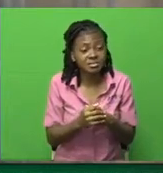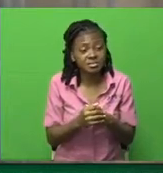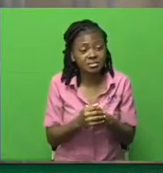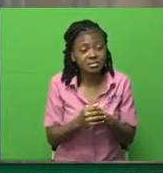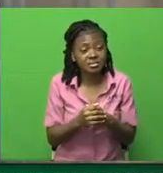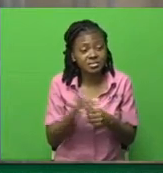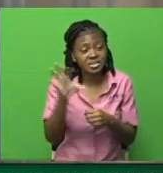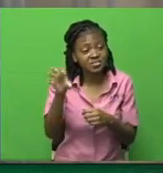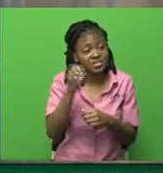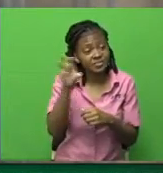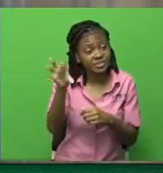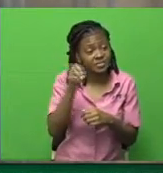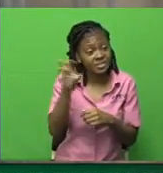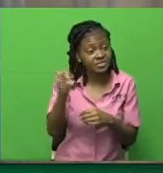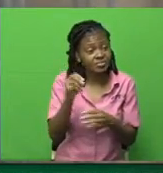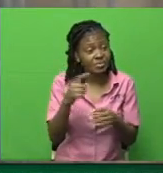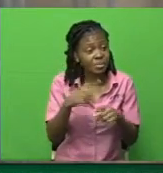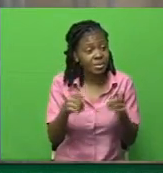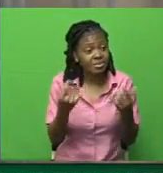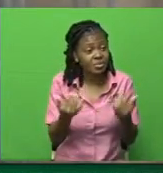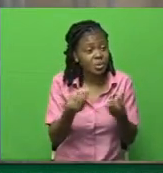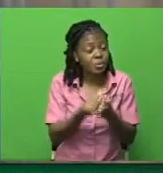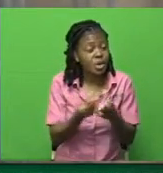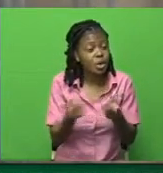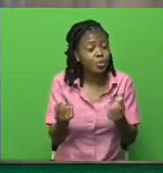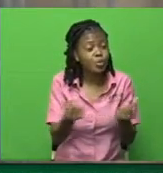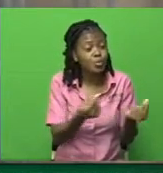for it literature for it